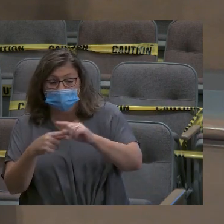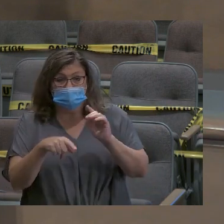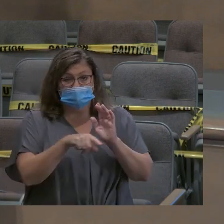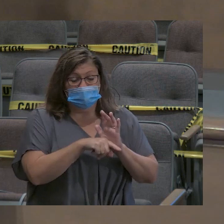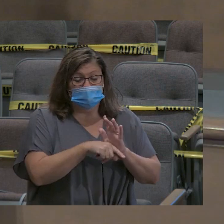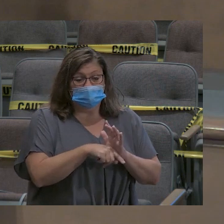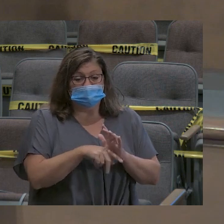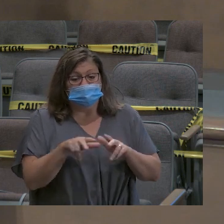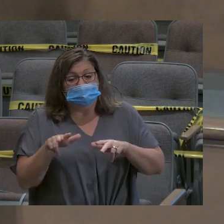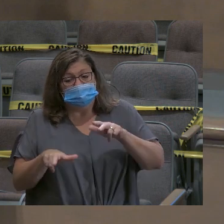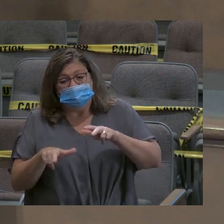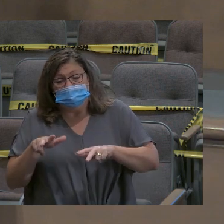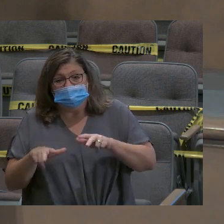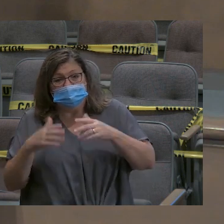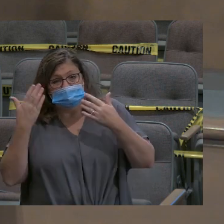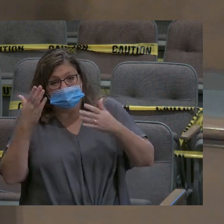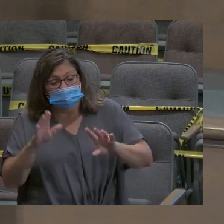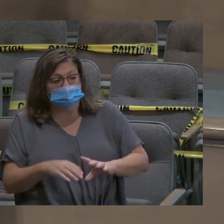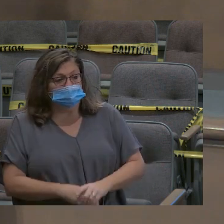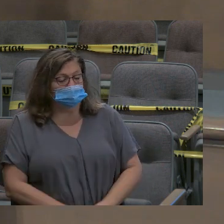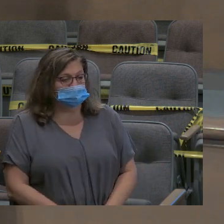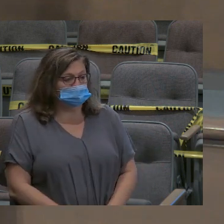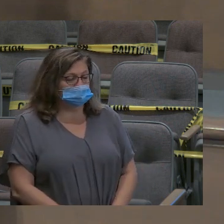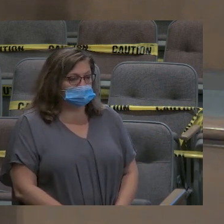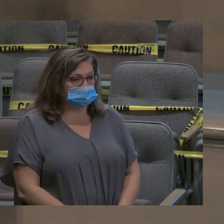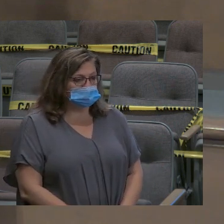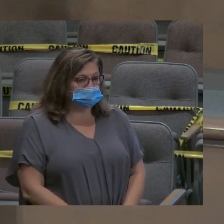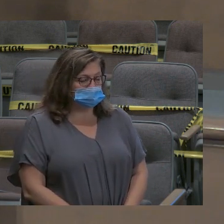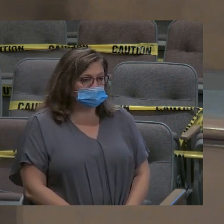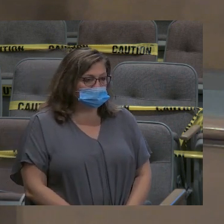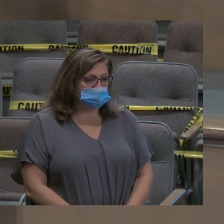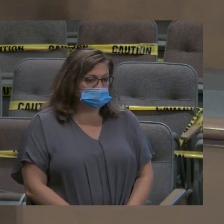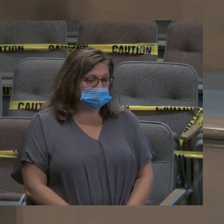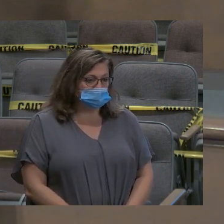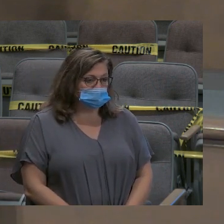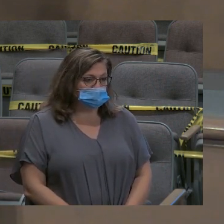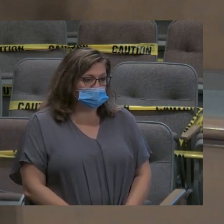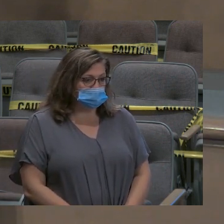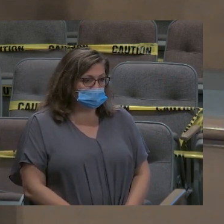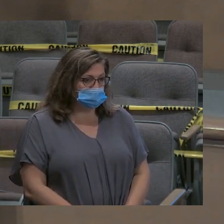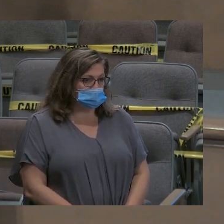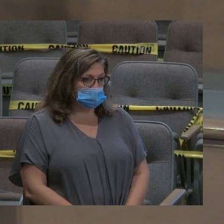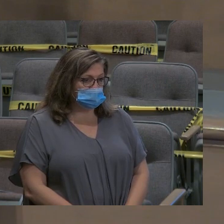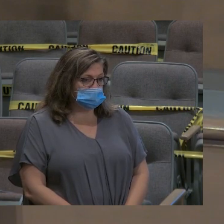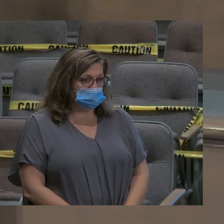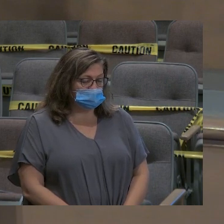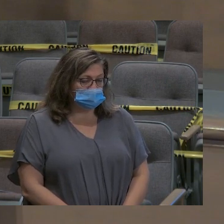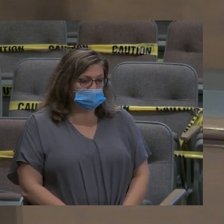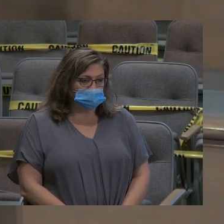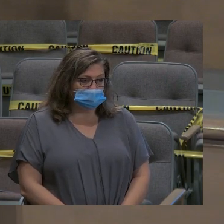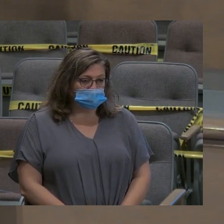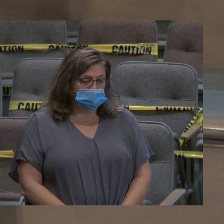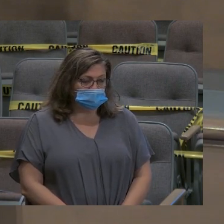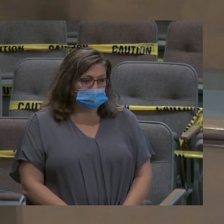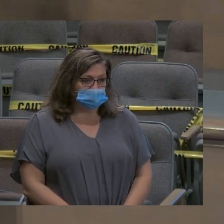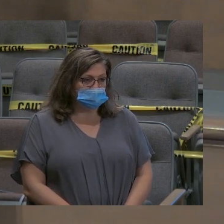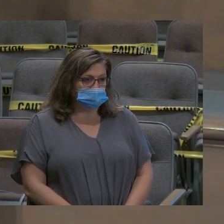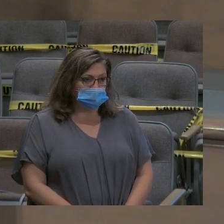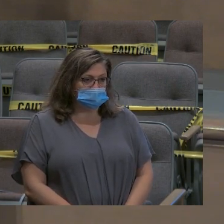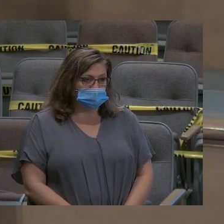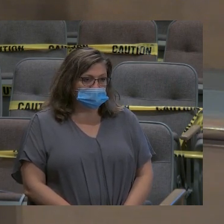confidence in the result. And you said it's taking it just a little bit longer on the test that you guys are using